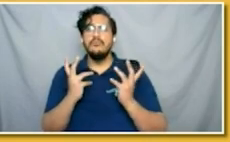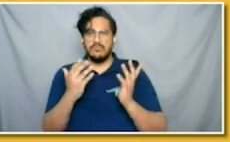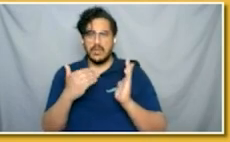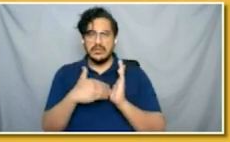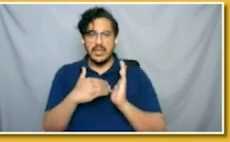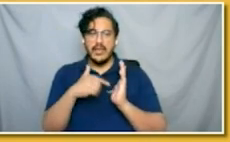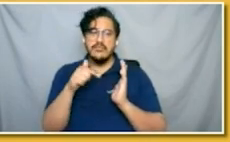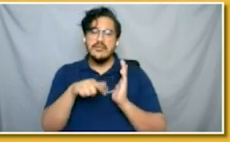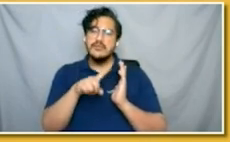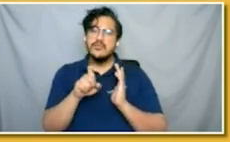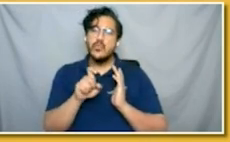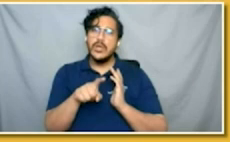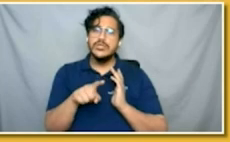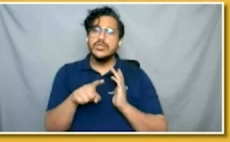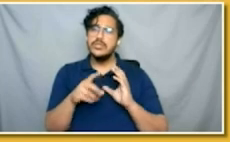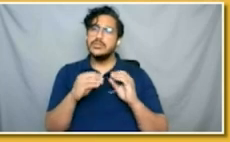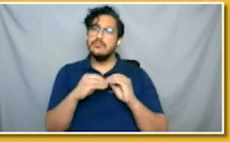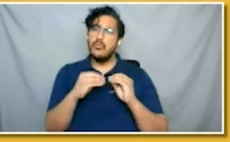money. Jay,